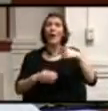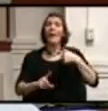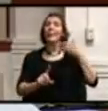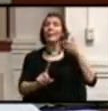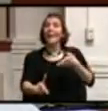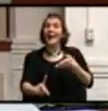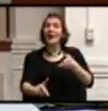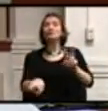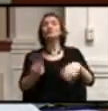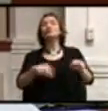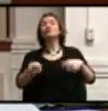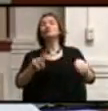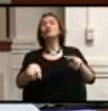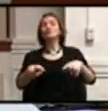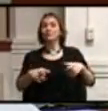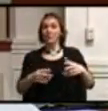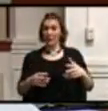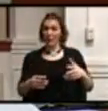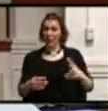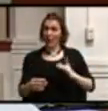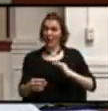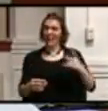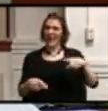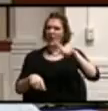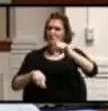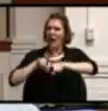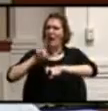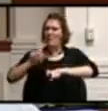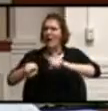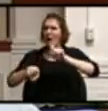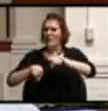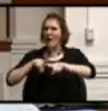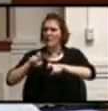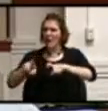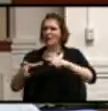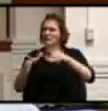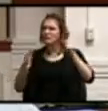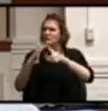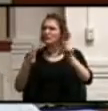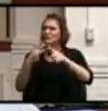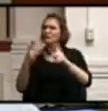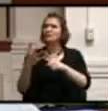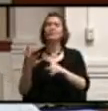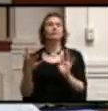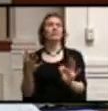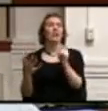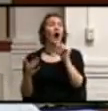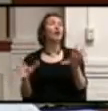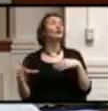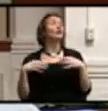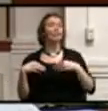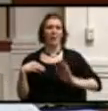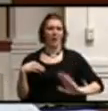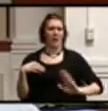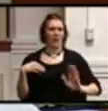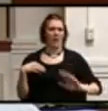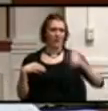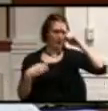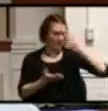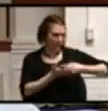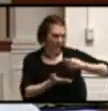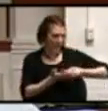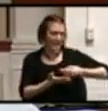the select board, I think they've raised a lot of good questions, and they're... Yes. Keeping everybody in check on the finances and